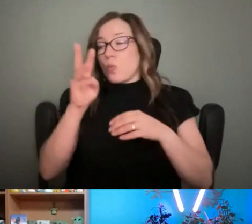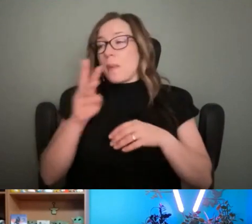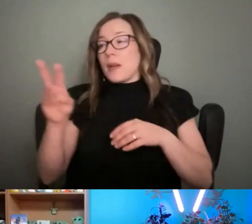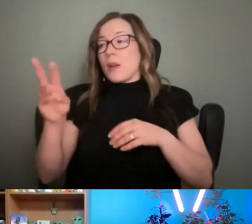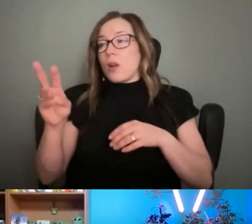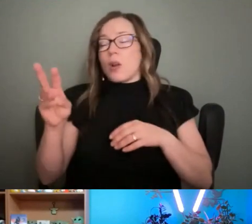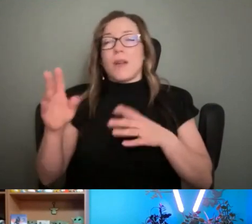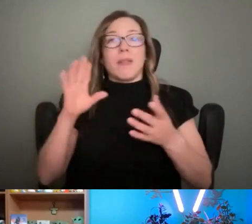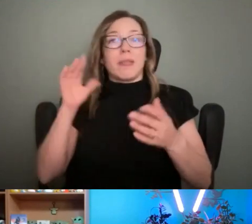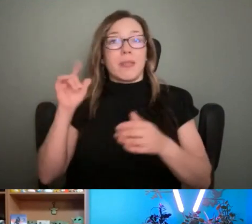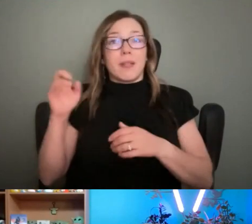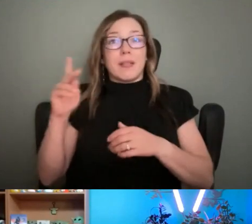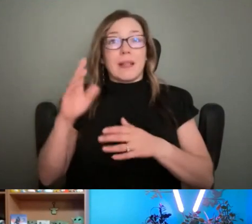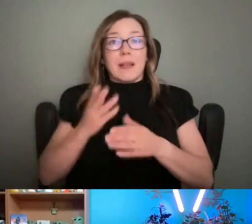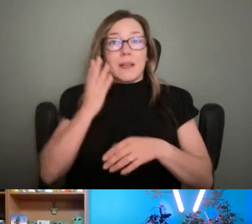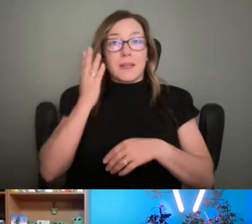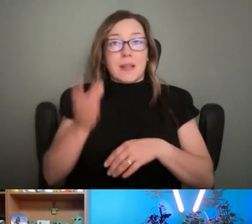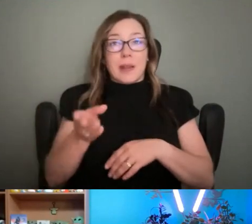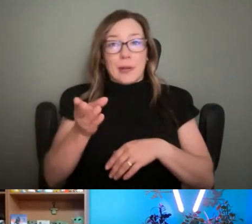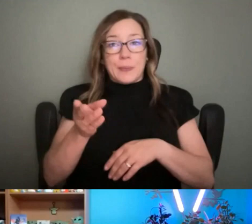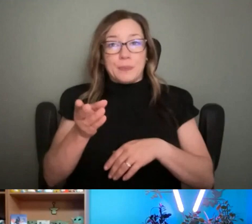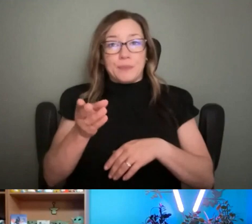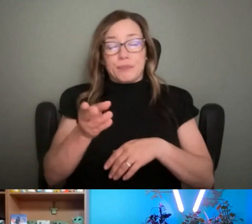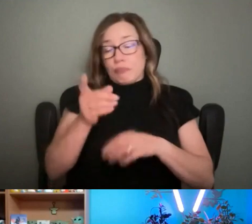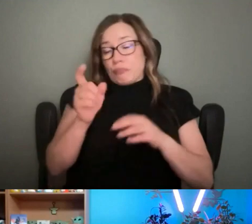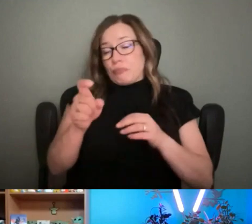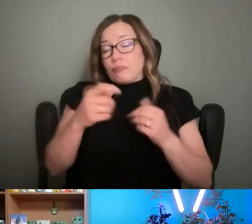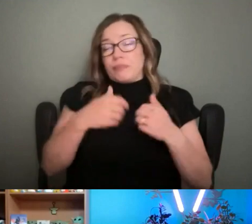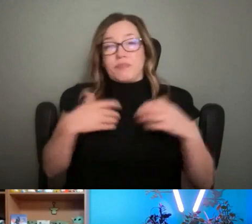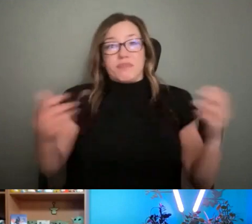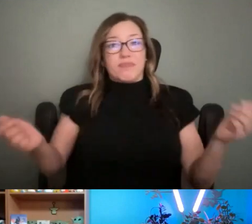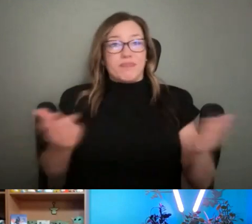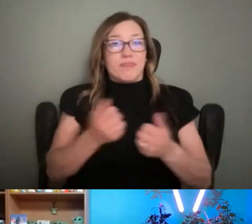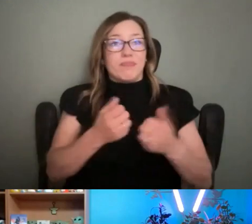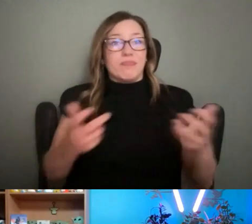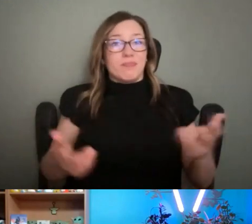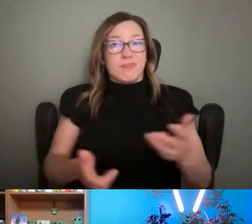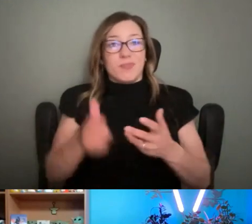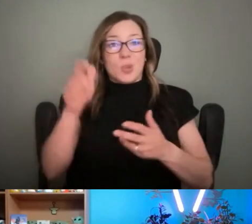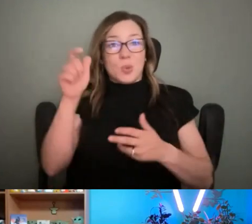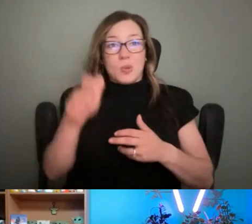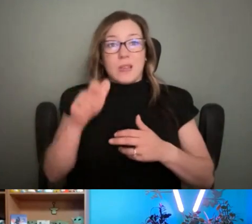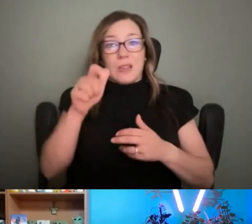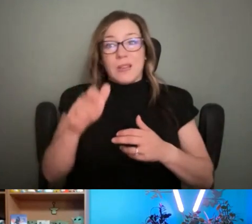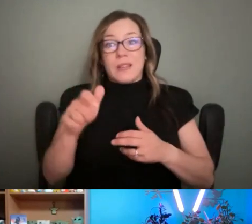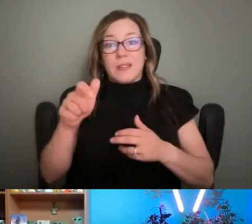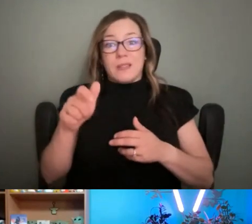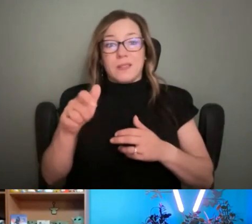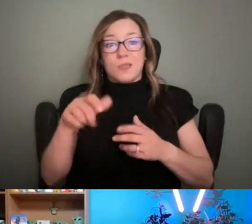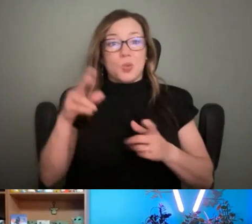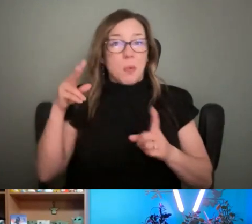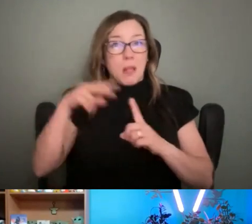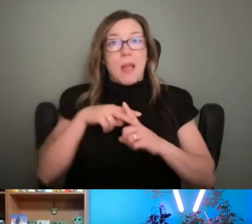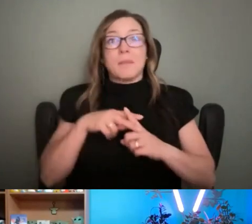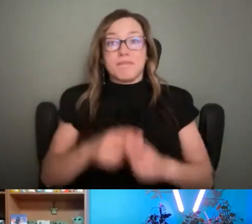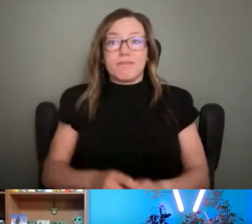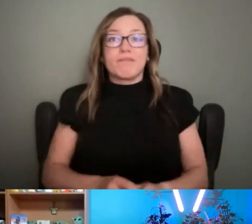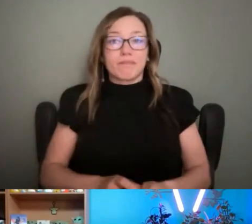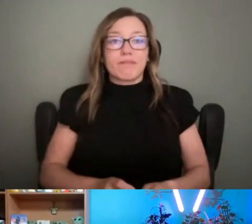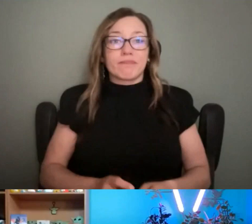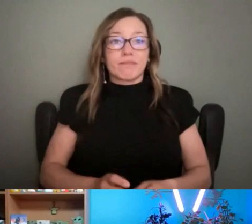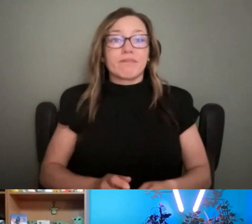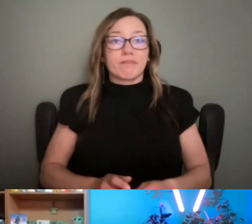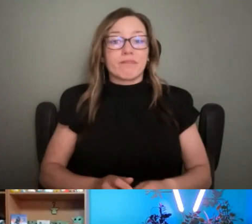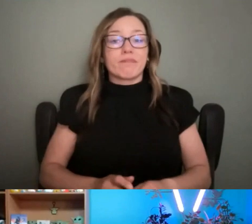also located on our website. So you should have everything you need to apply.